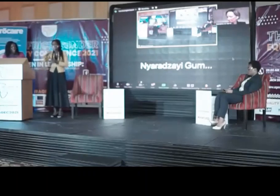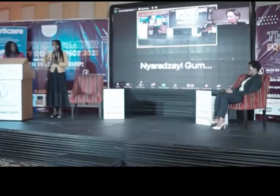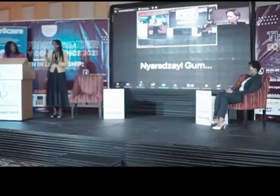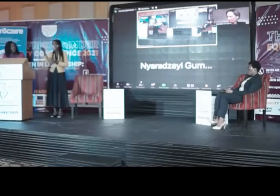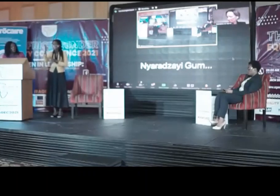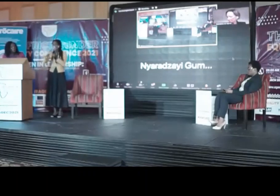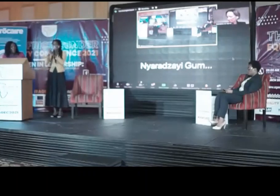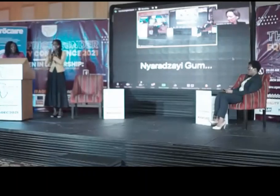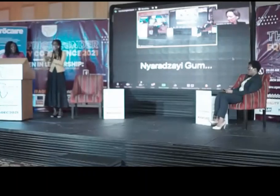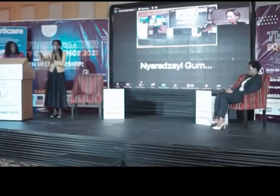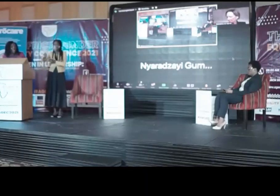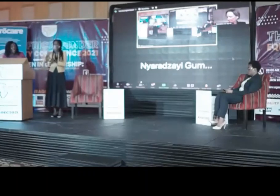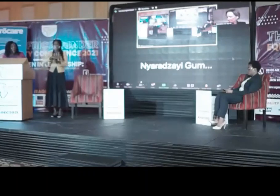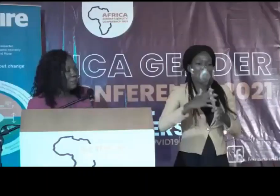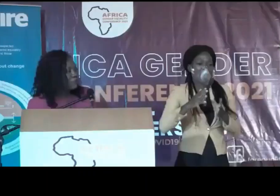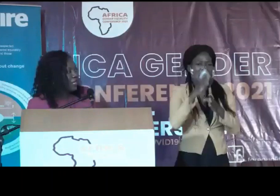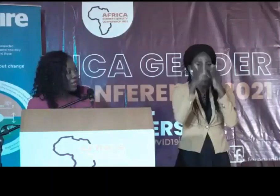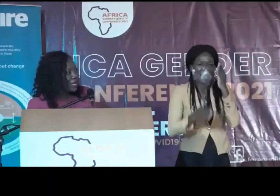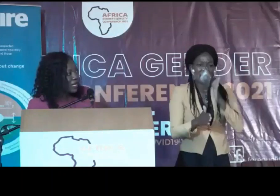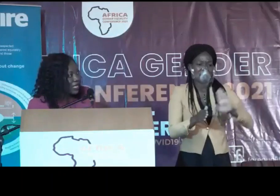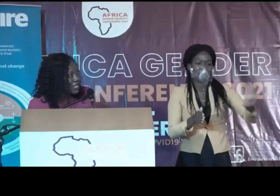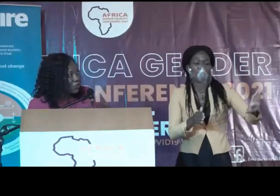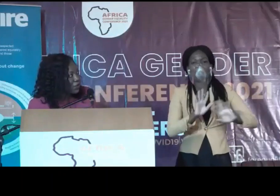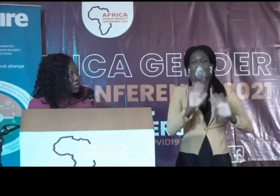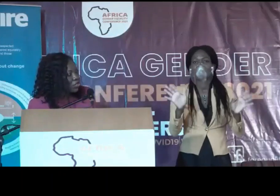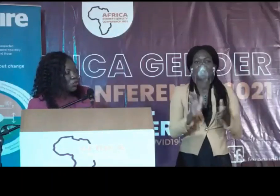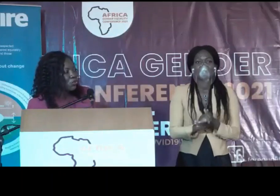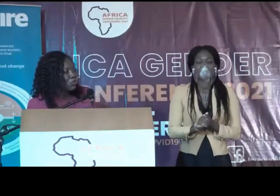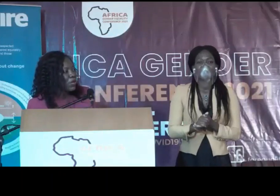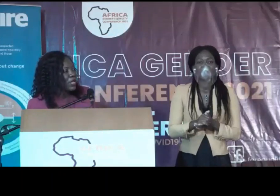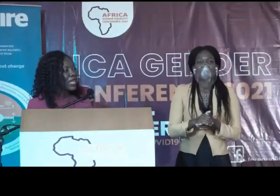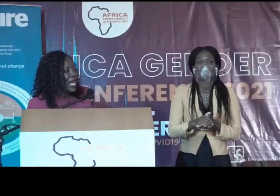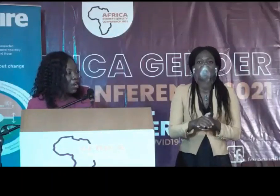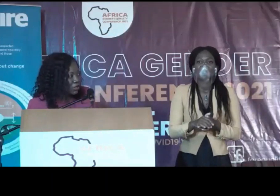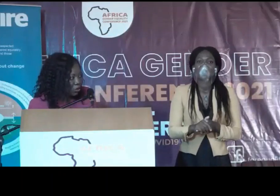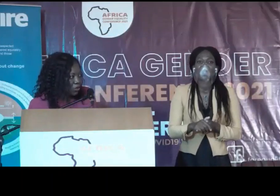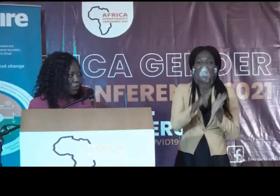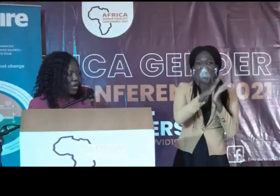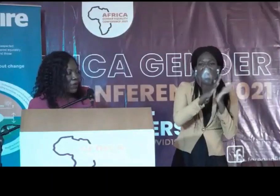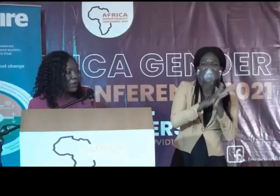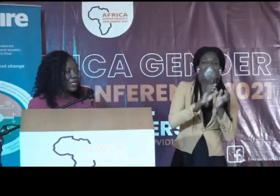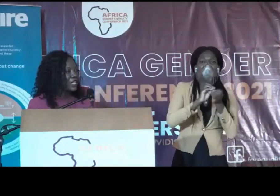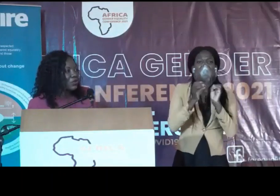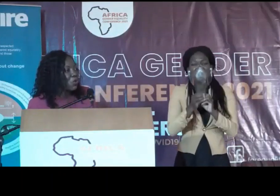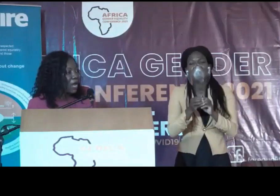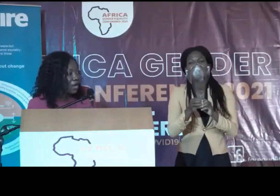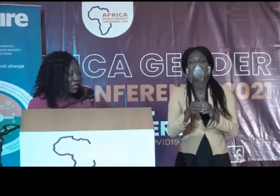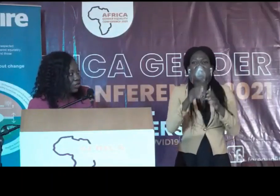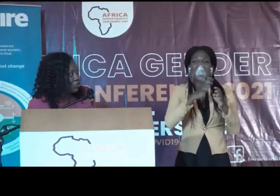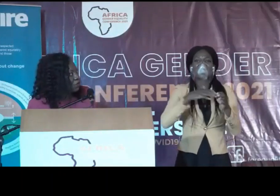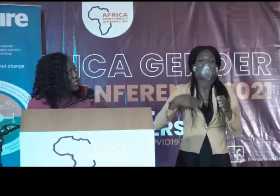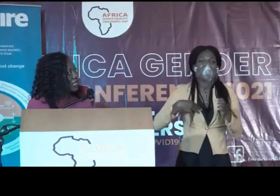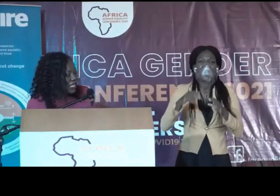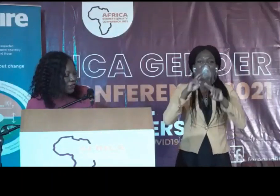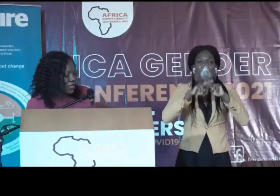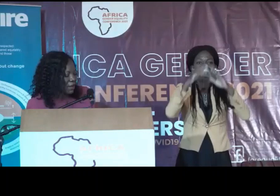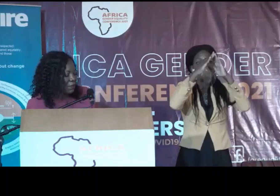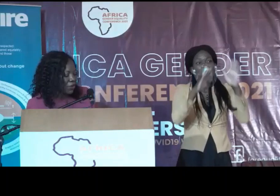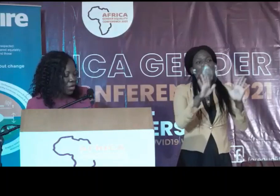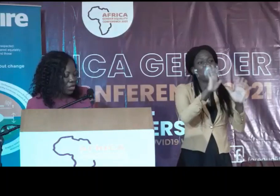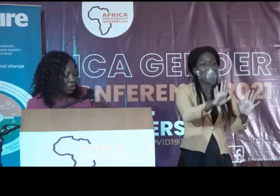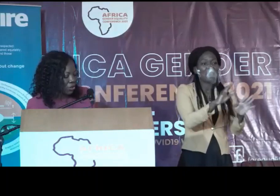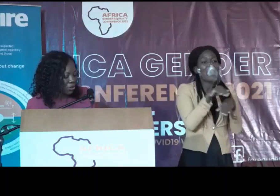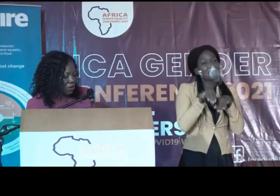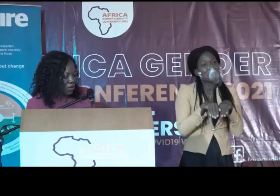The cultural norm which relegates women to the household, where women cannot go out and do businesses, for